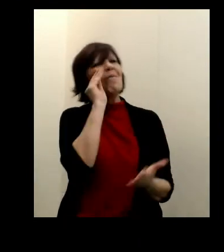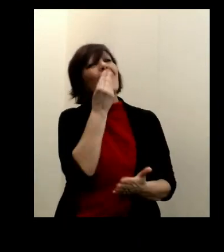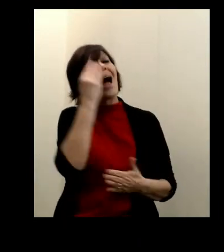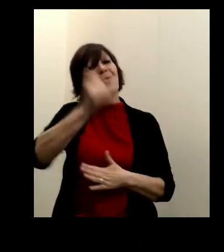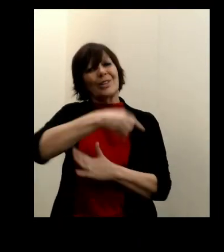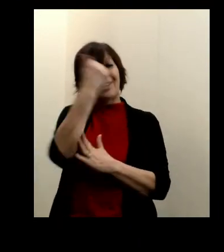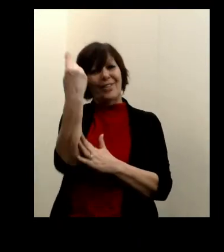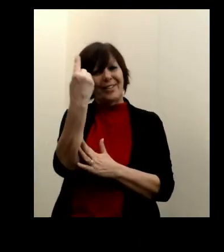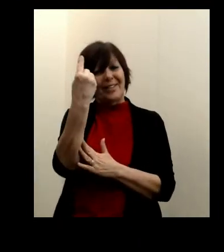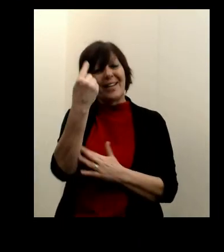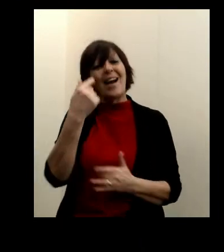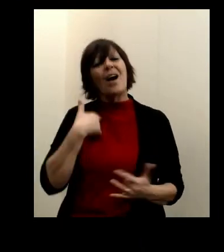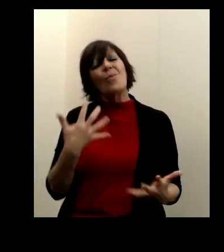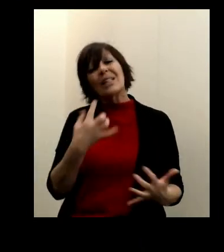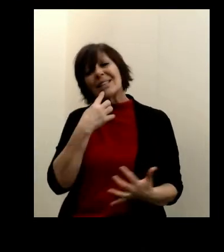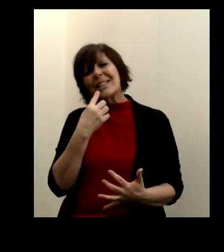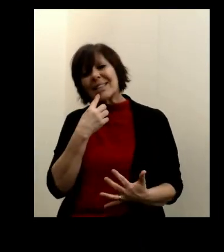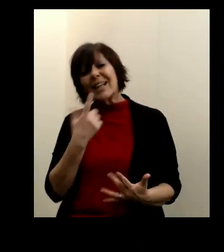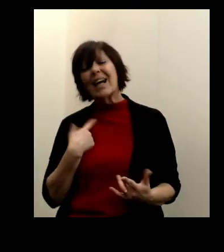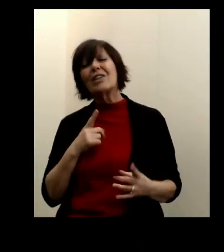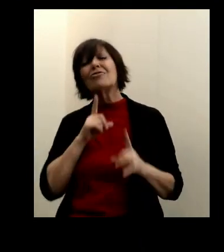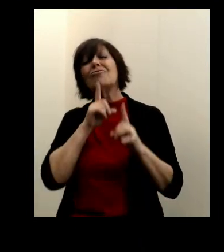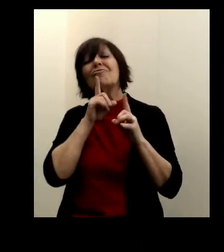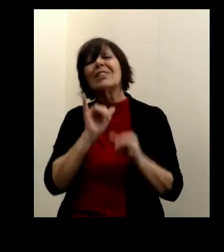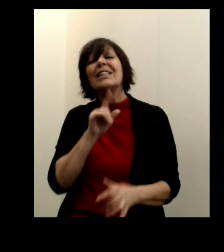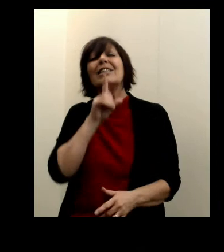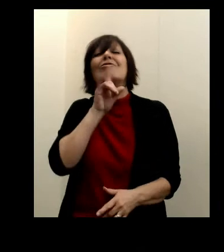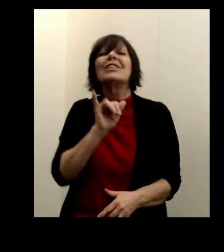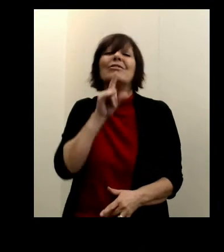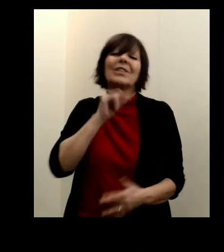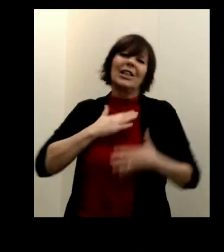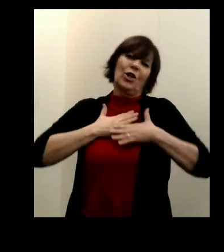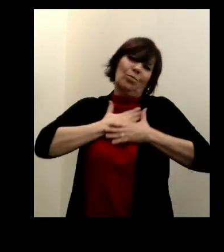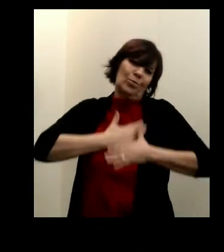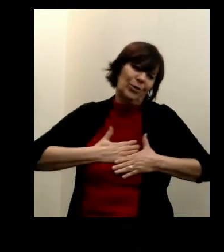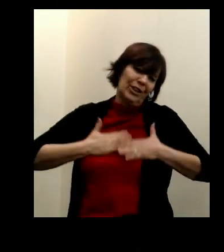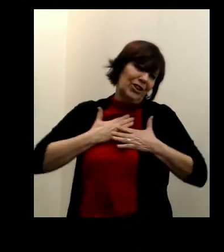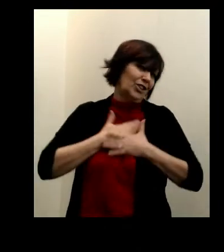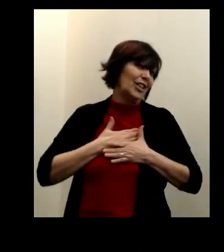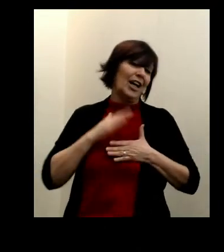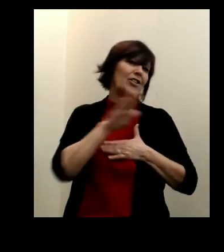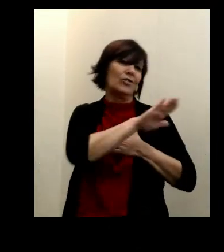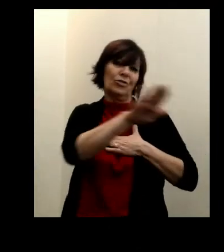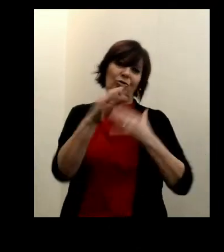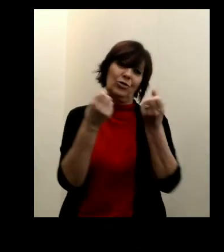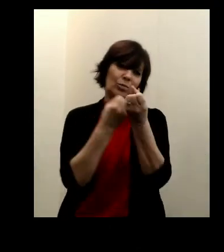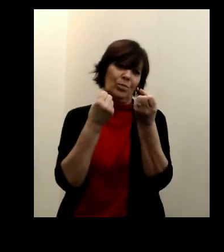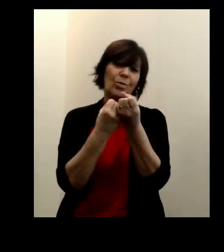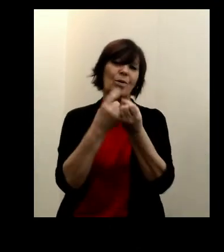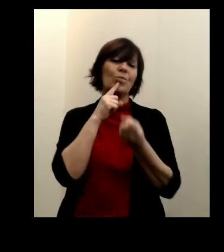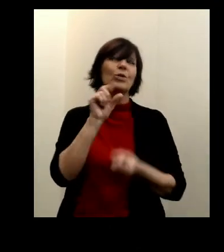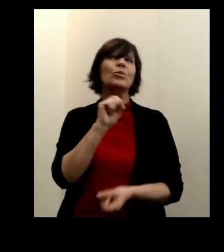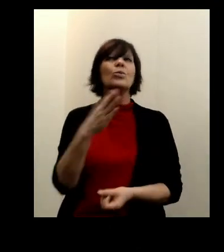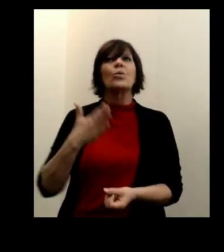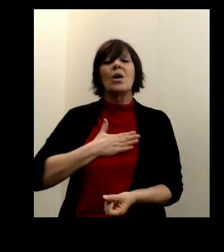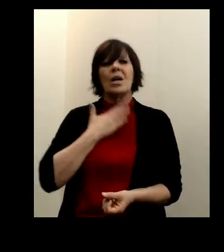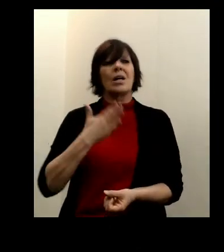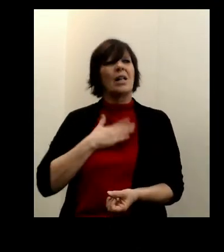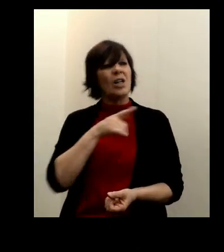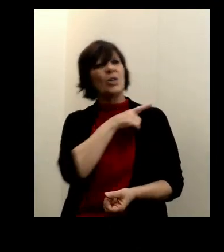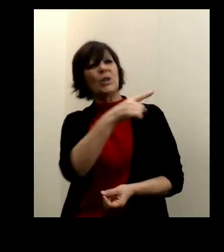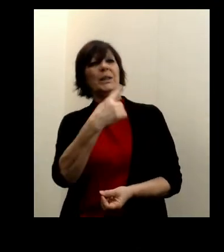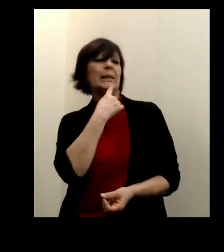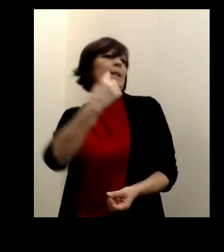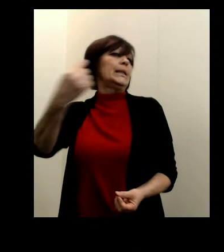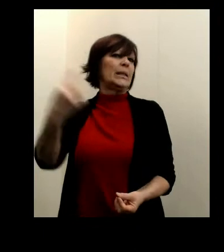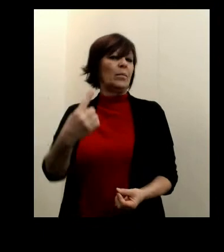just want to say I really, really appreciate that. We all in Erie County, we appreciate your support, and we're so glad that you're speaking up